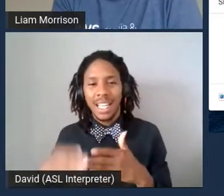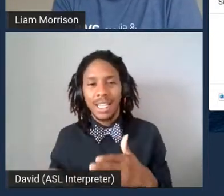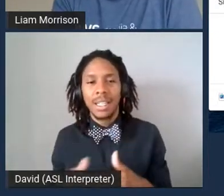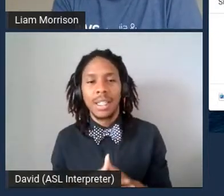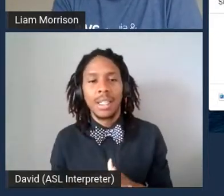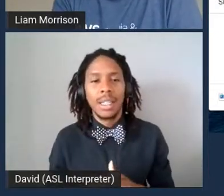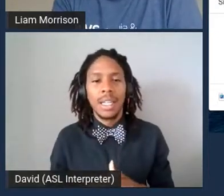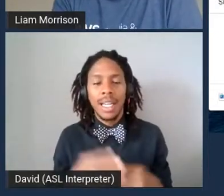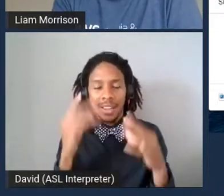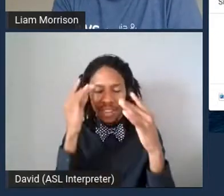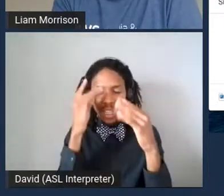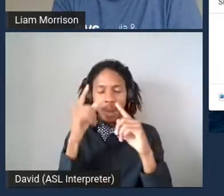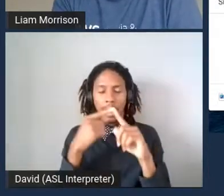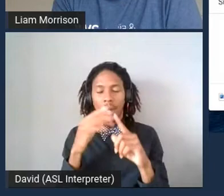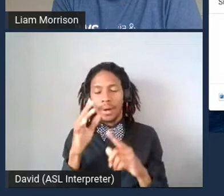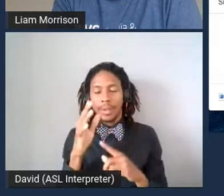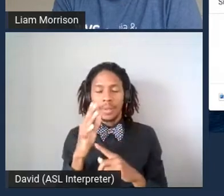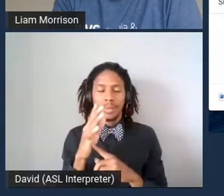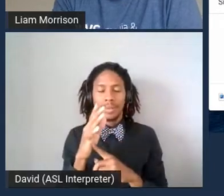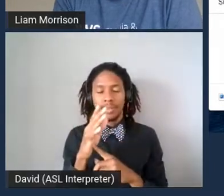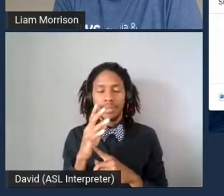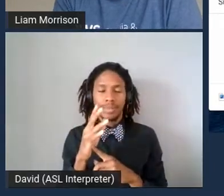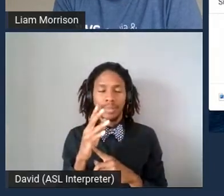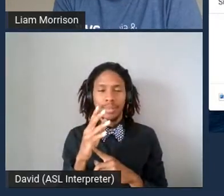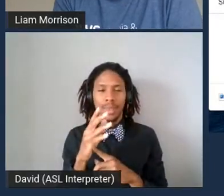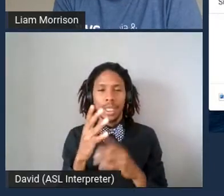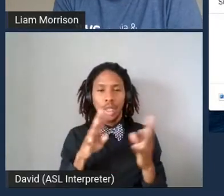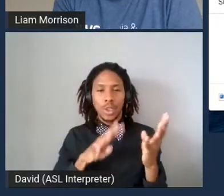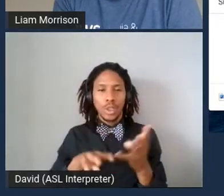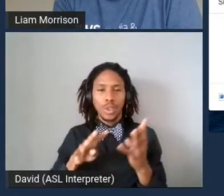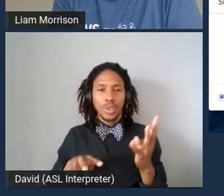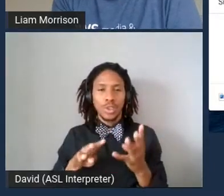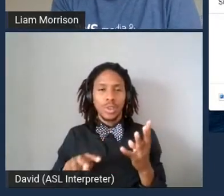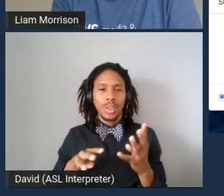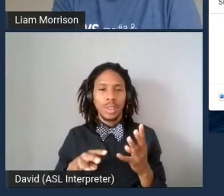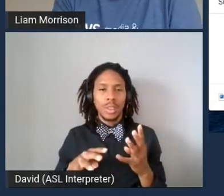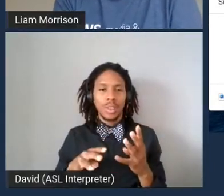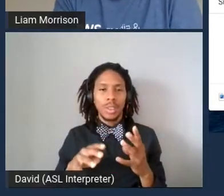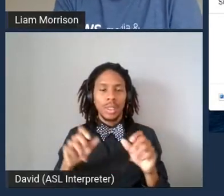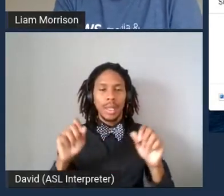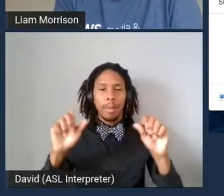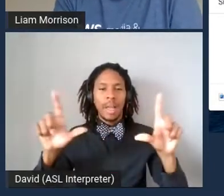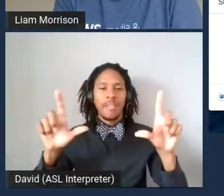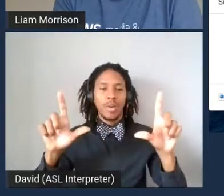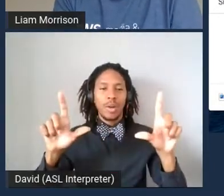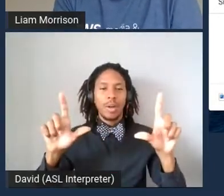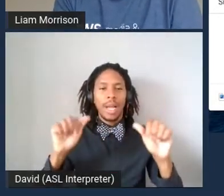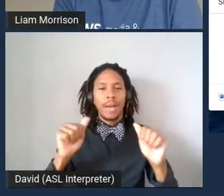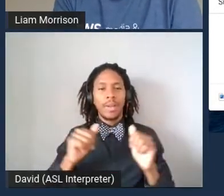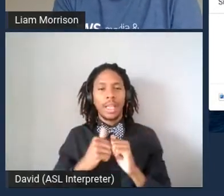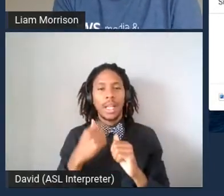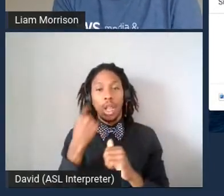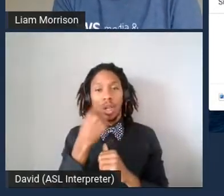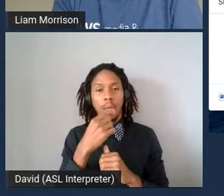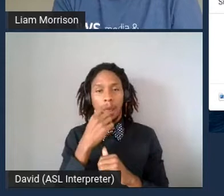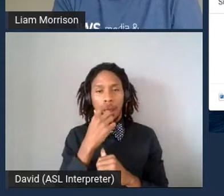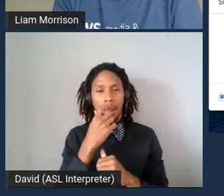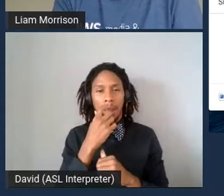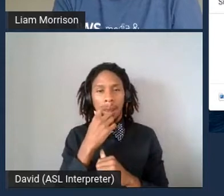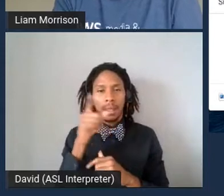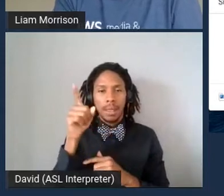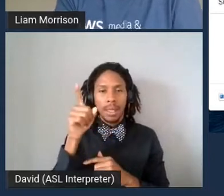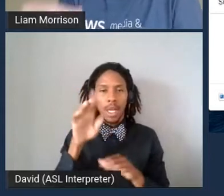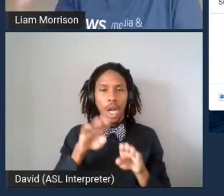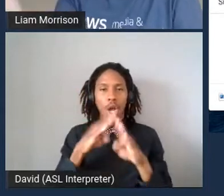you think about how the streaming media platforms work, you can say, here's the